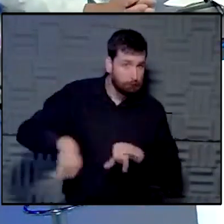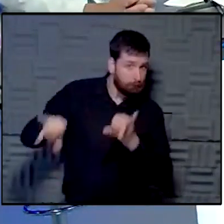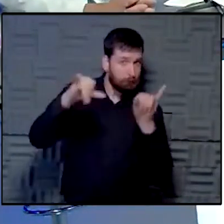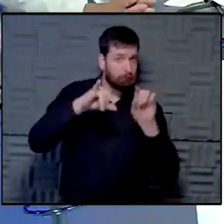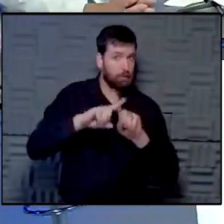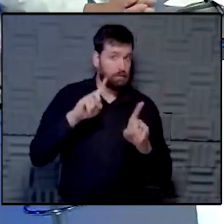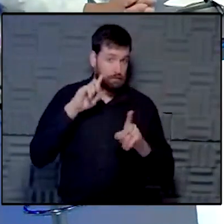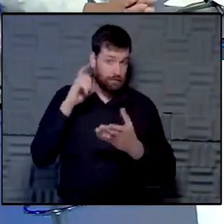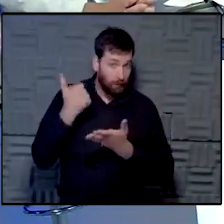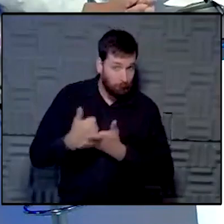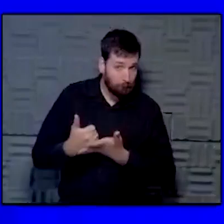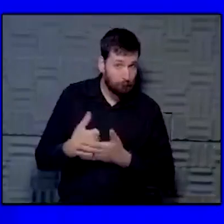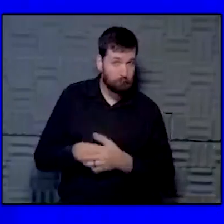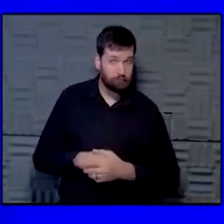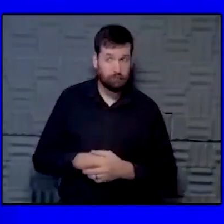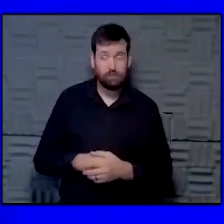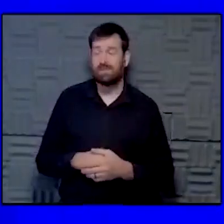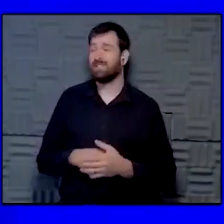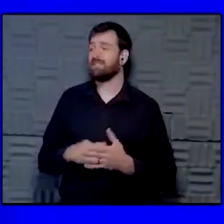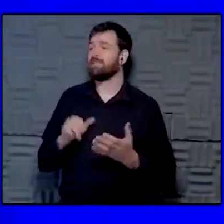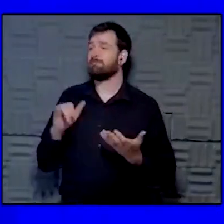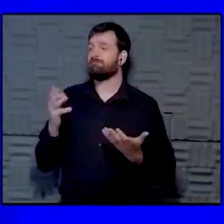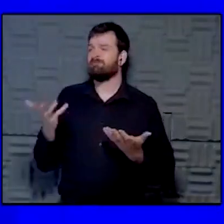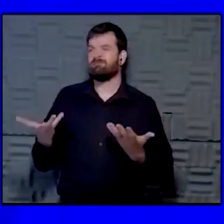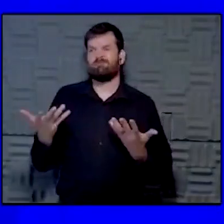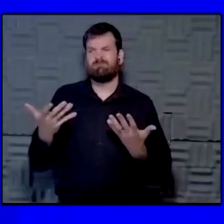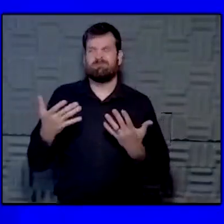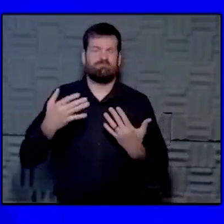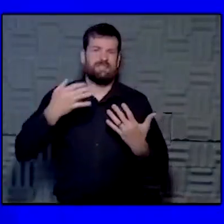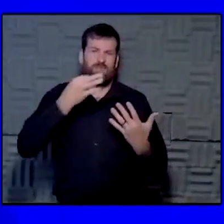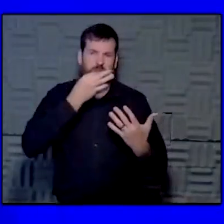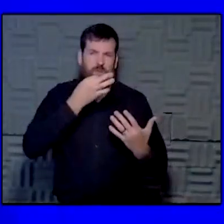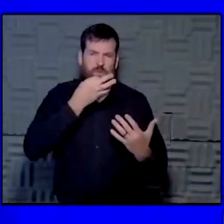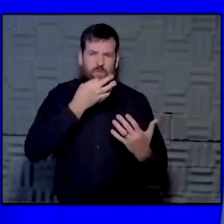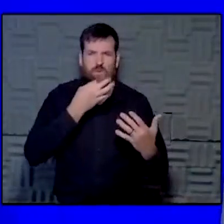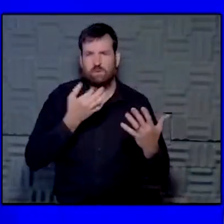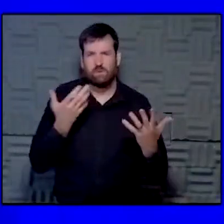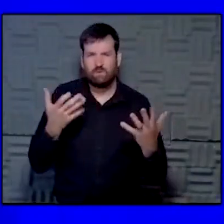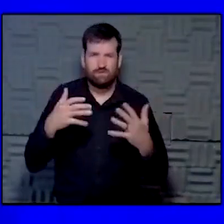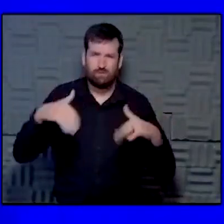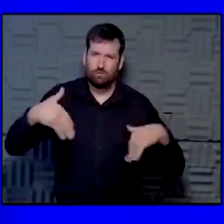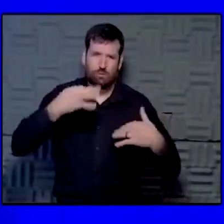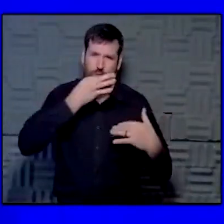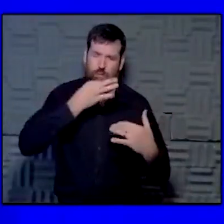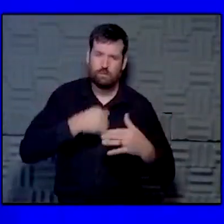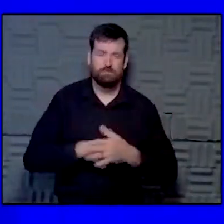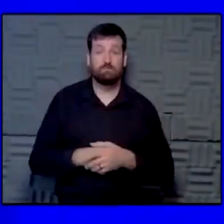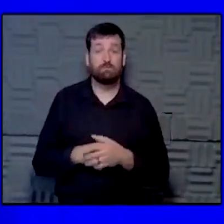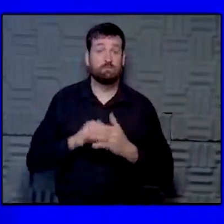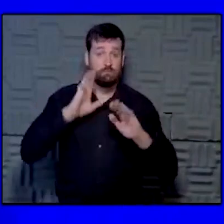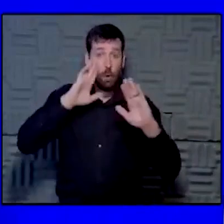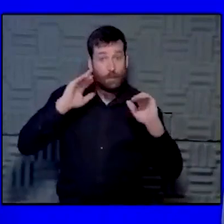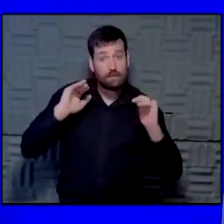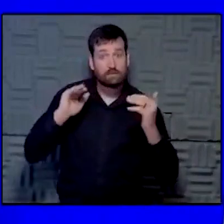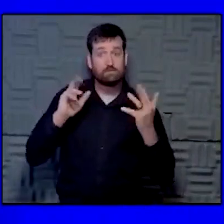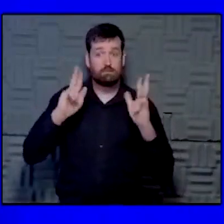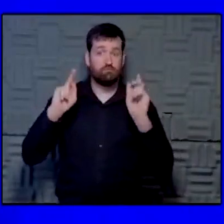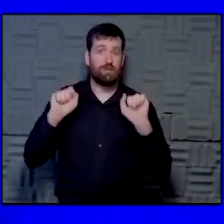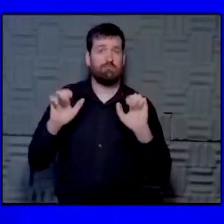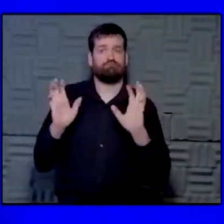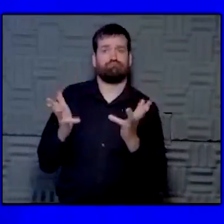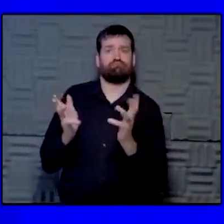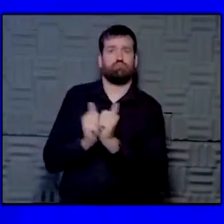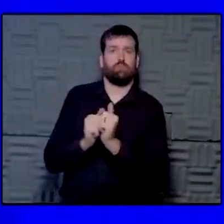think that that's helping? It's real early. We hope it were. We were hoping it was going to, as people can talk with